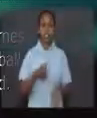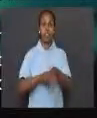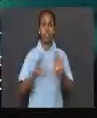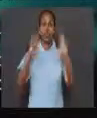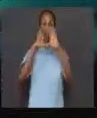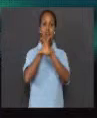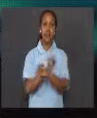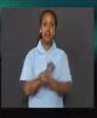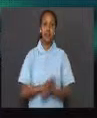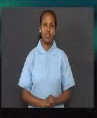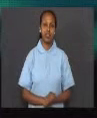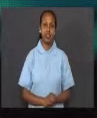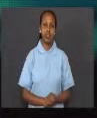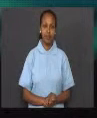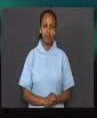Time's up.